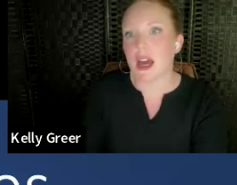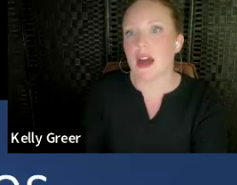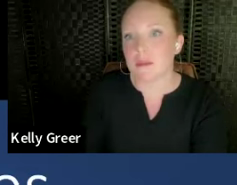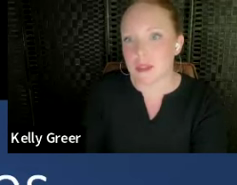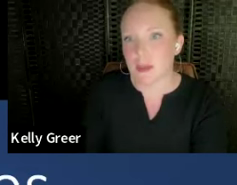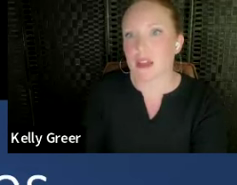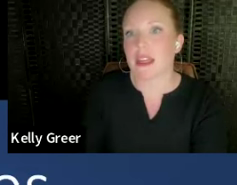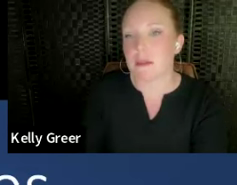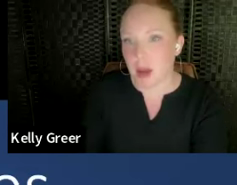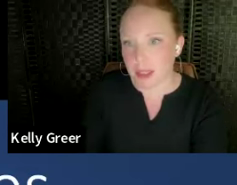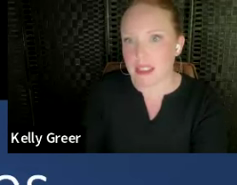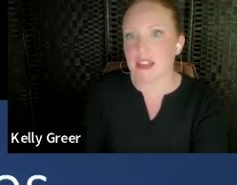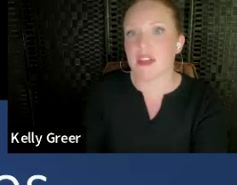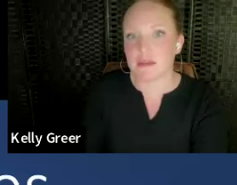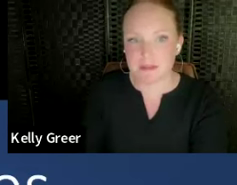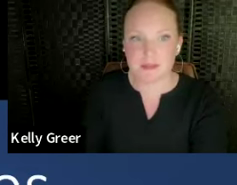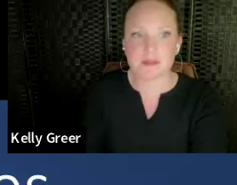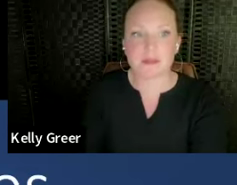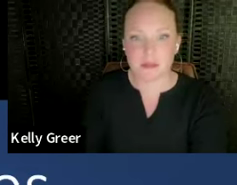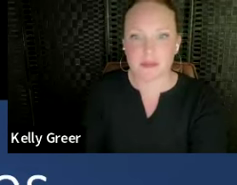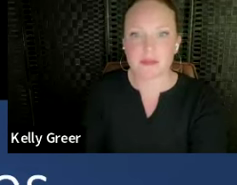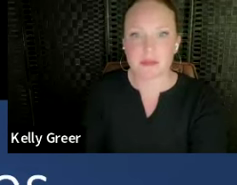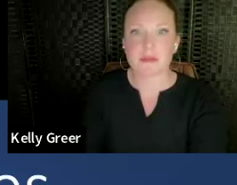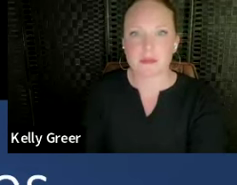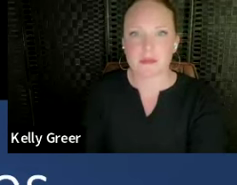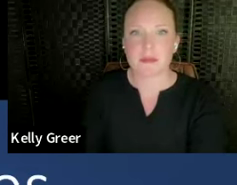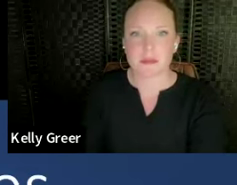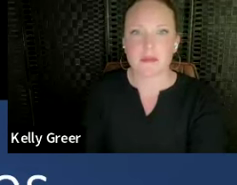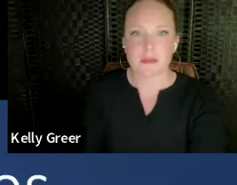especially spotlighting public safety.